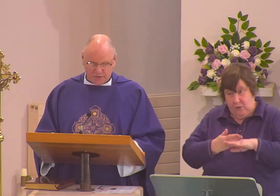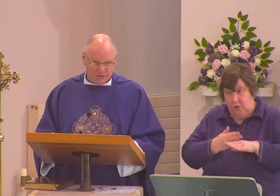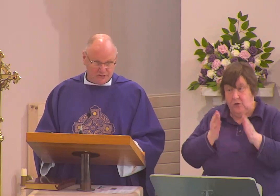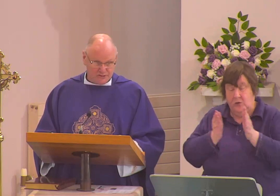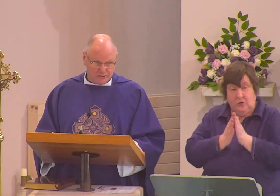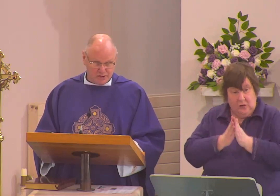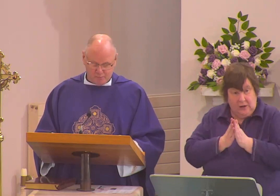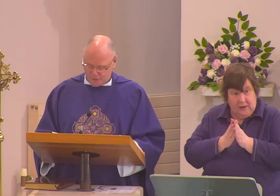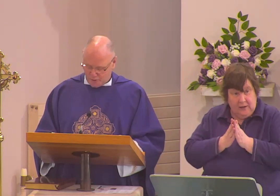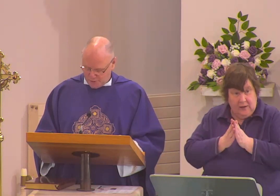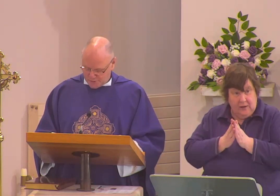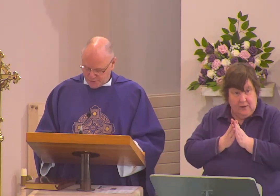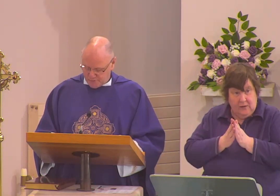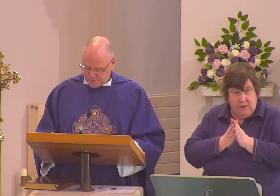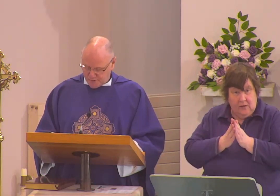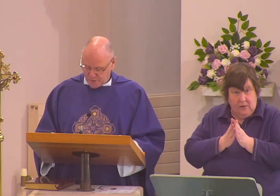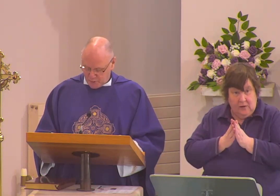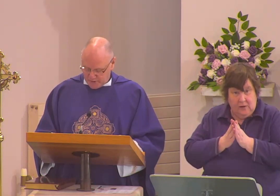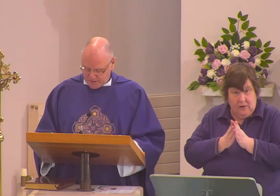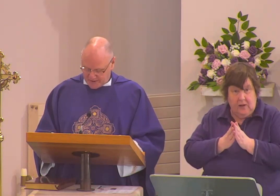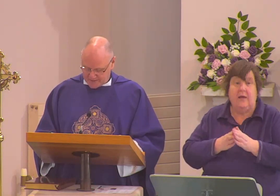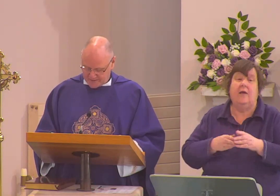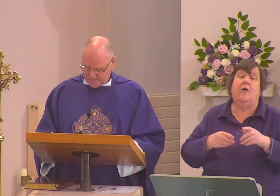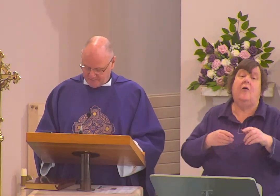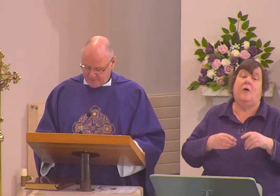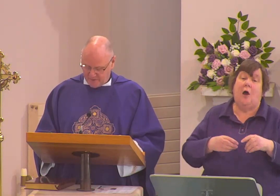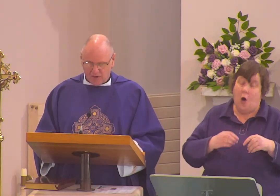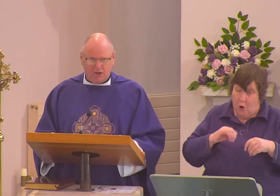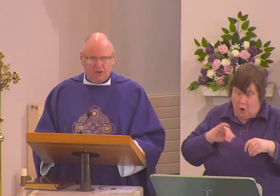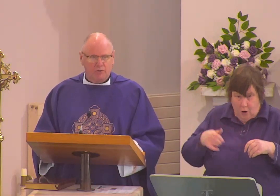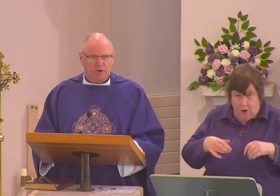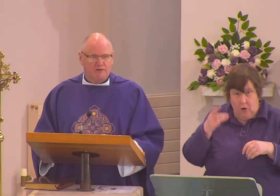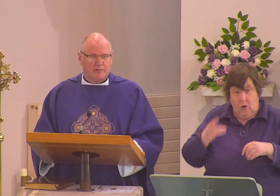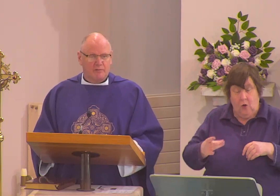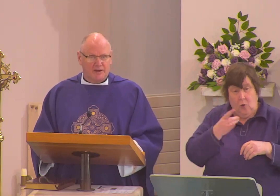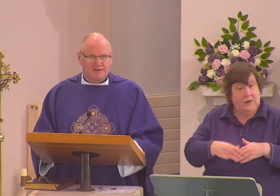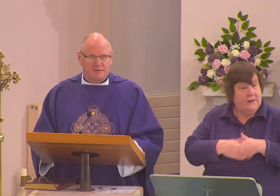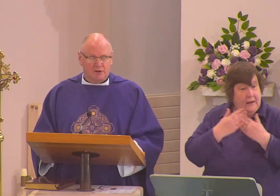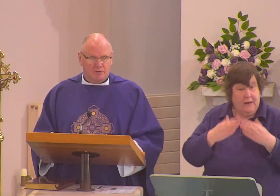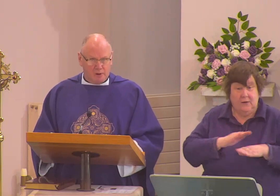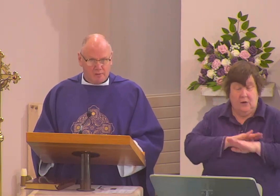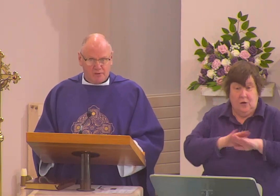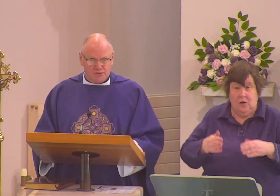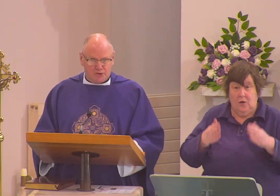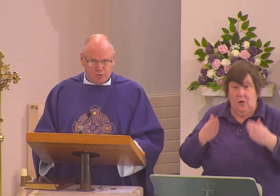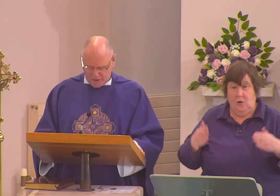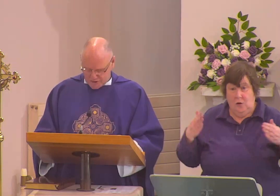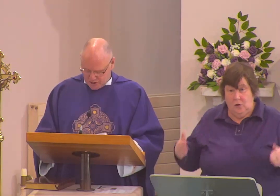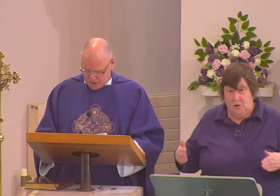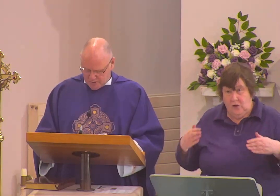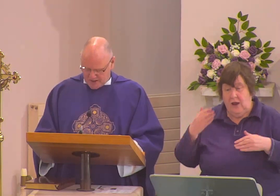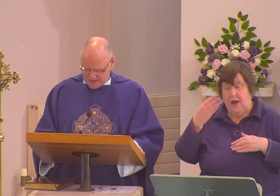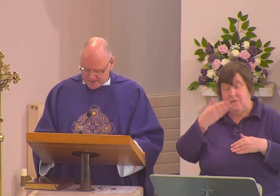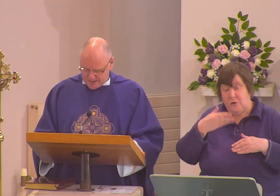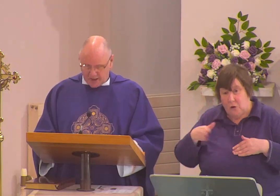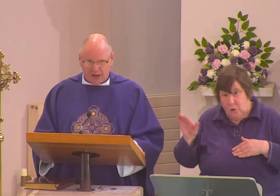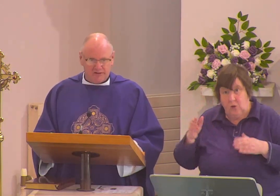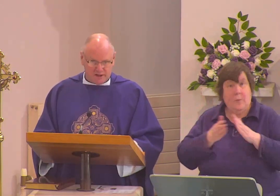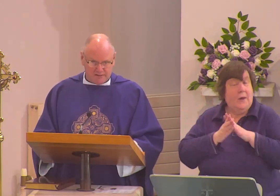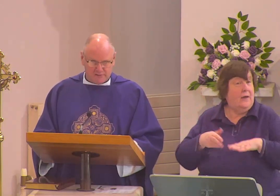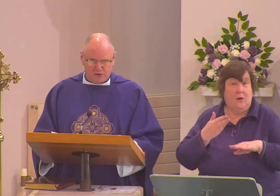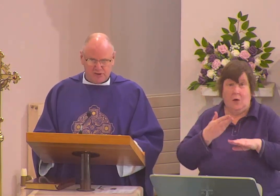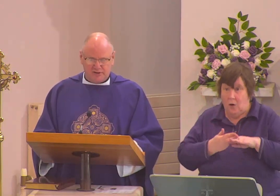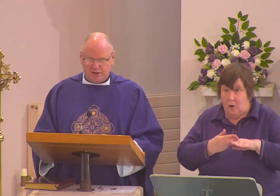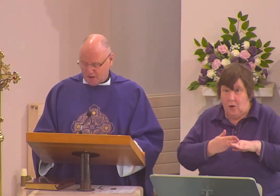not just for Sunday, but also for holy days. We are very blessed, and we remember those who are watching our Mass today, the